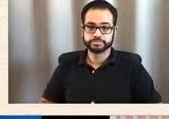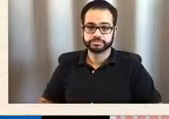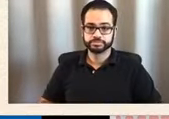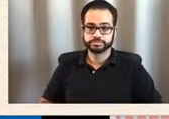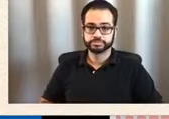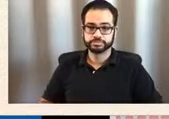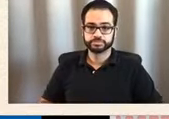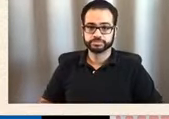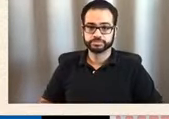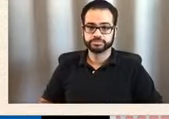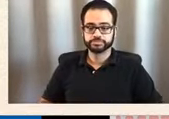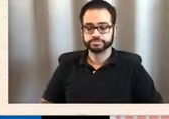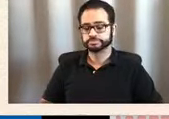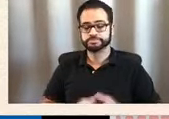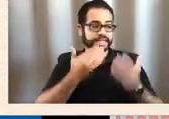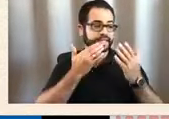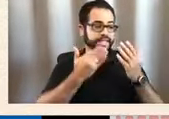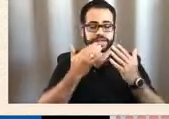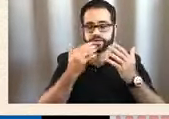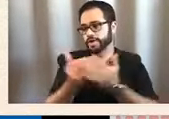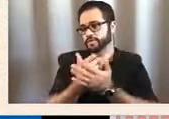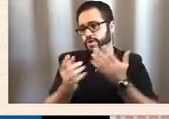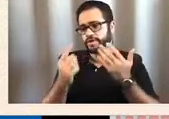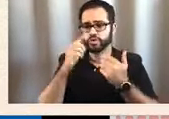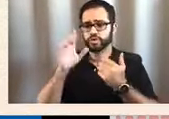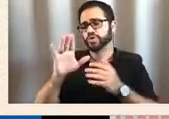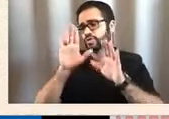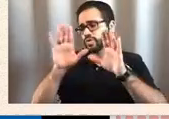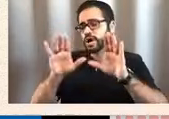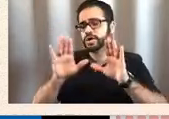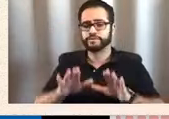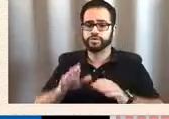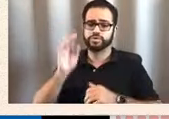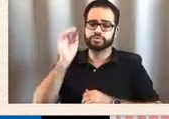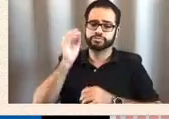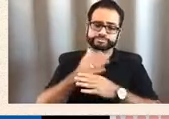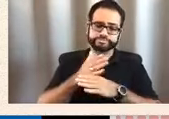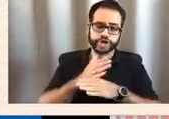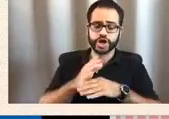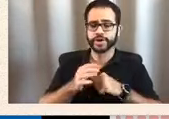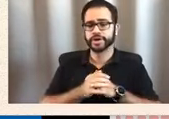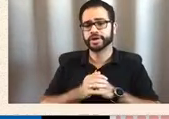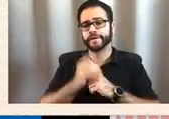Thank you, everyone, for your wonderful insights. In closing, I just wanted to